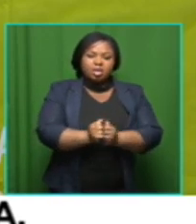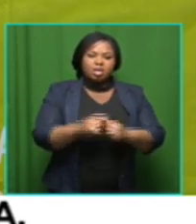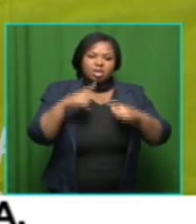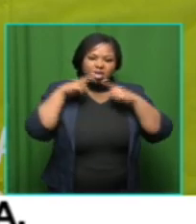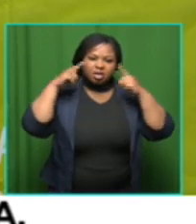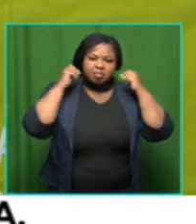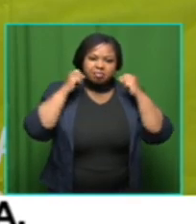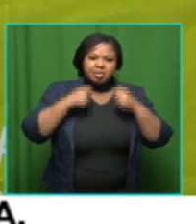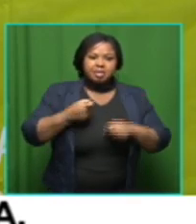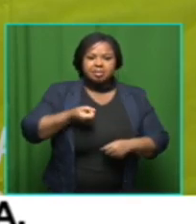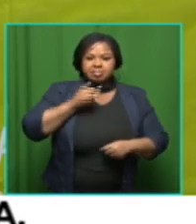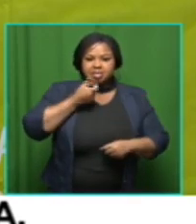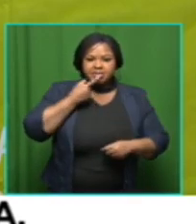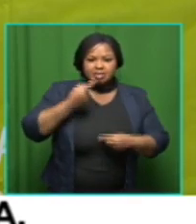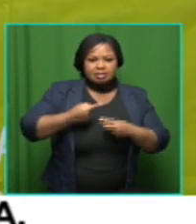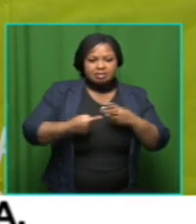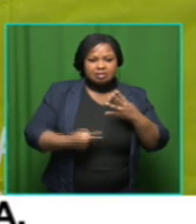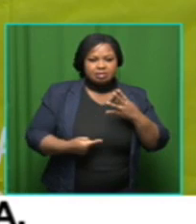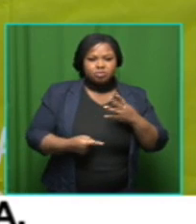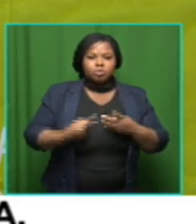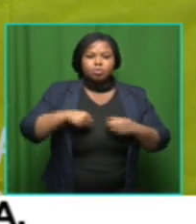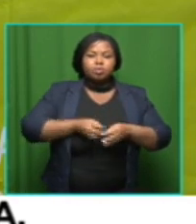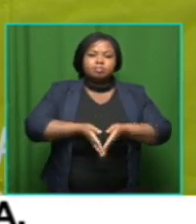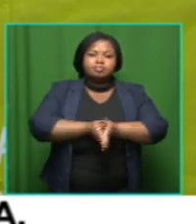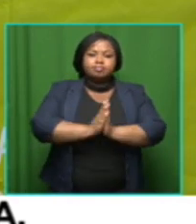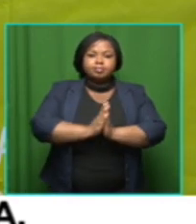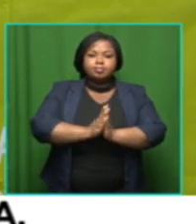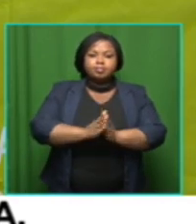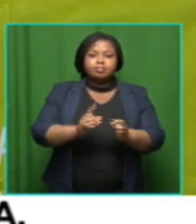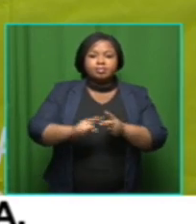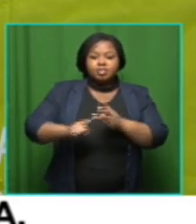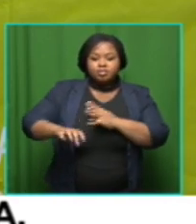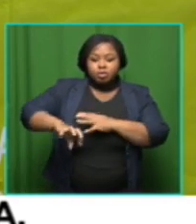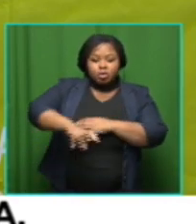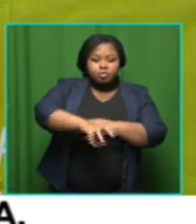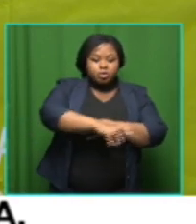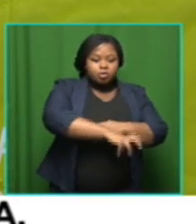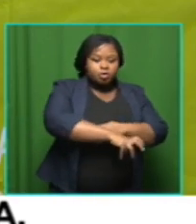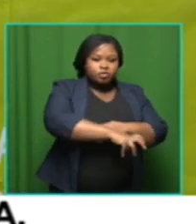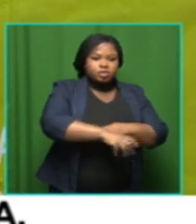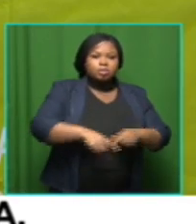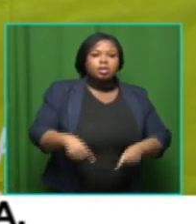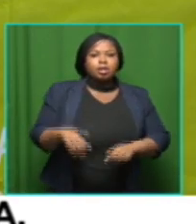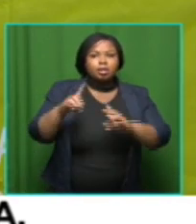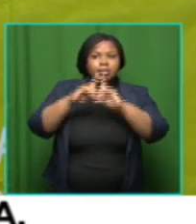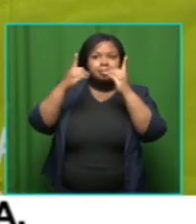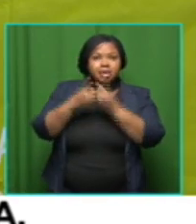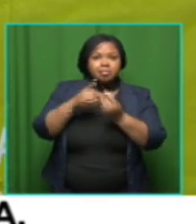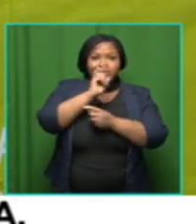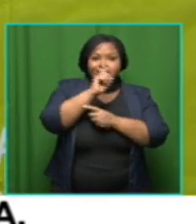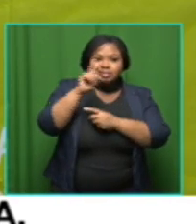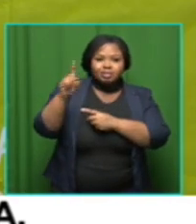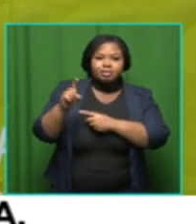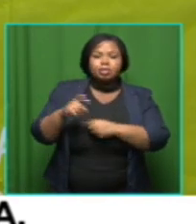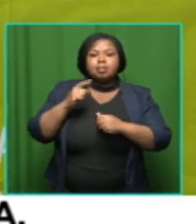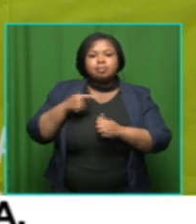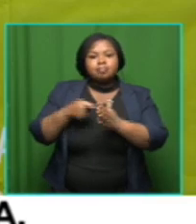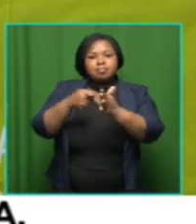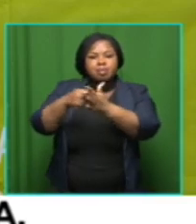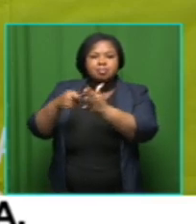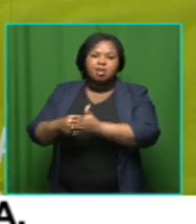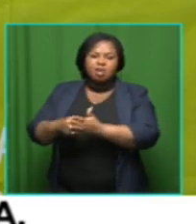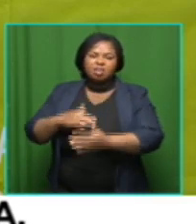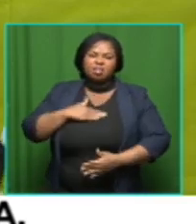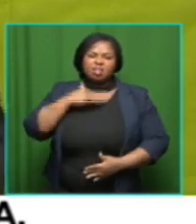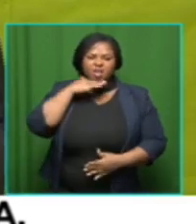weeks, we're asking that the departments, various provinces must try and procure so that we've got enough stock as we move forward. We